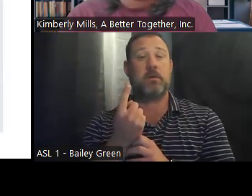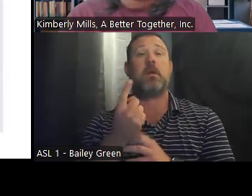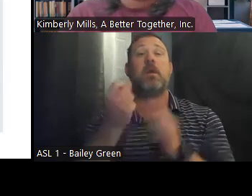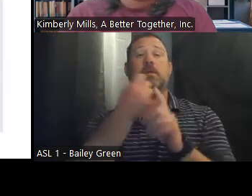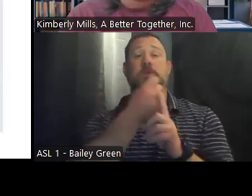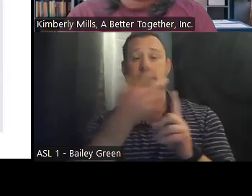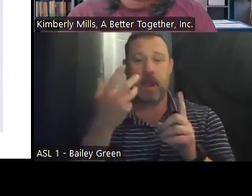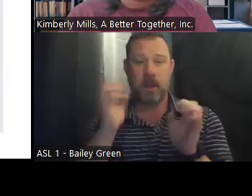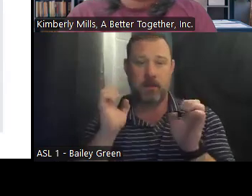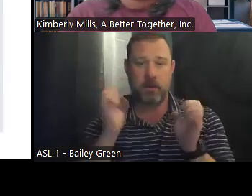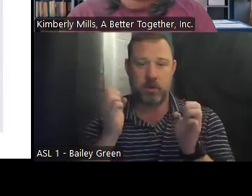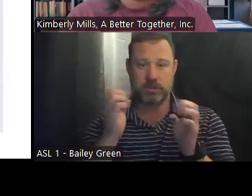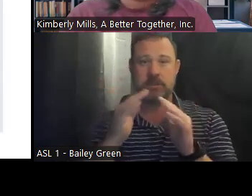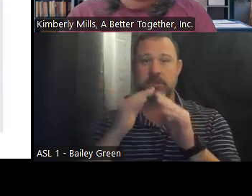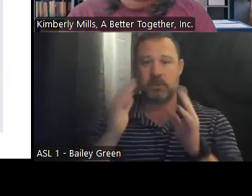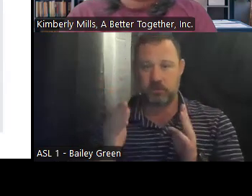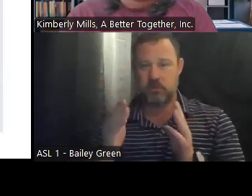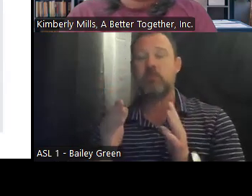expand emergency shelter